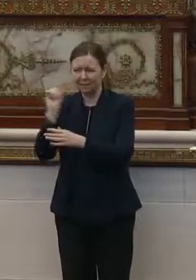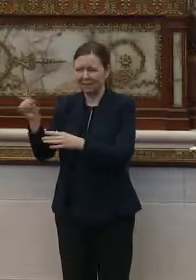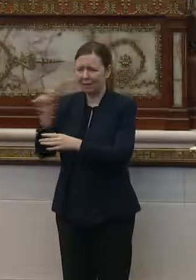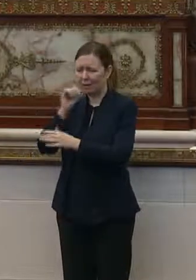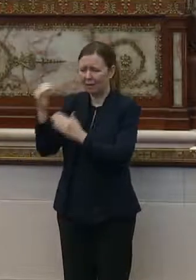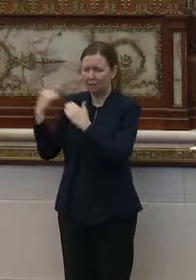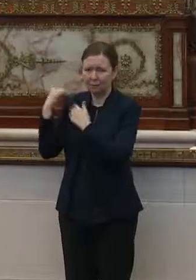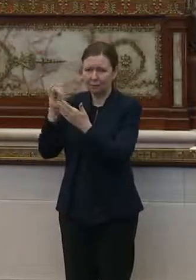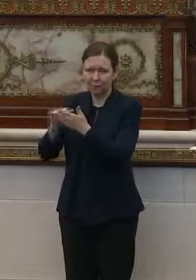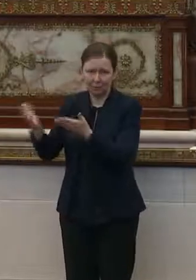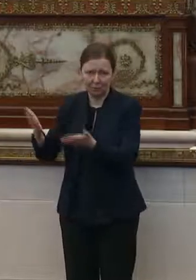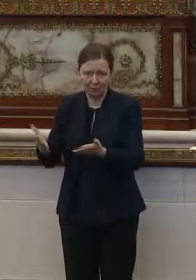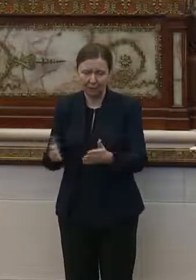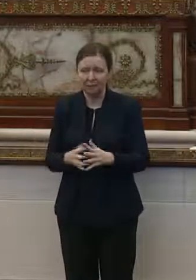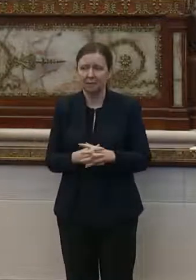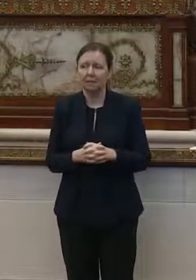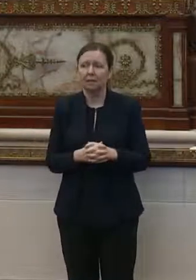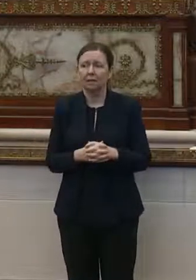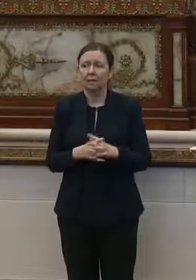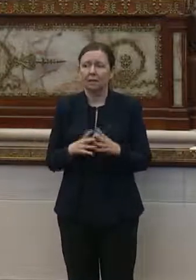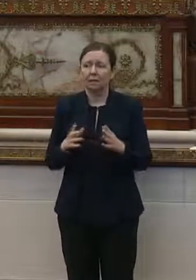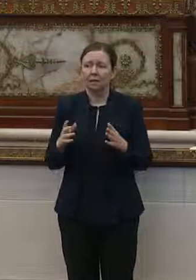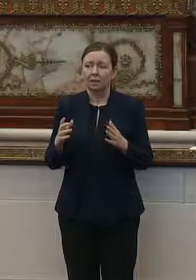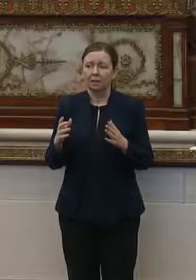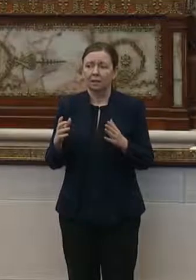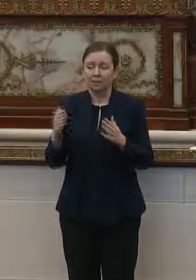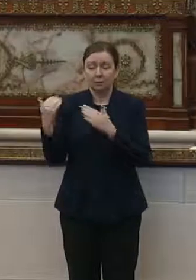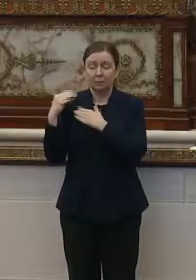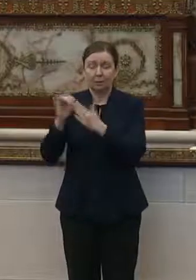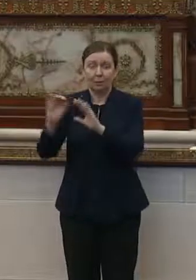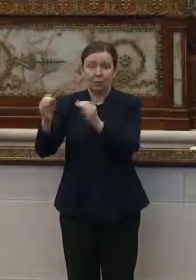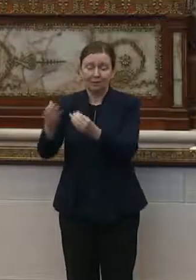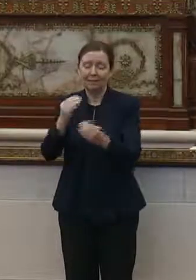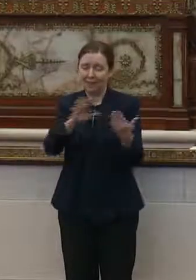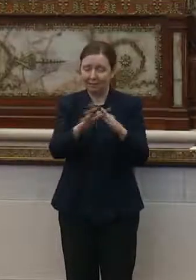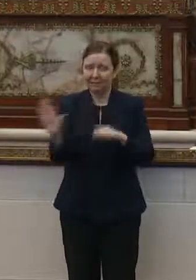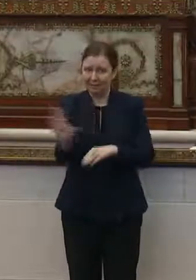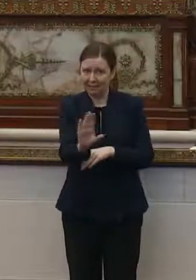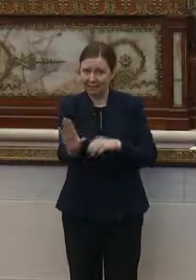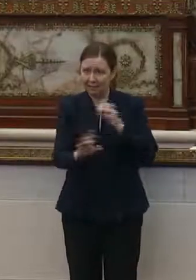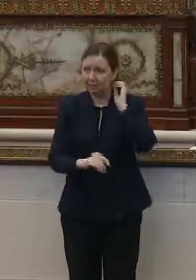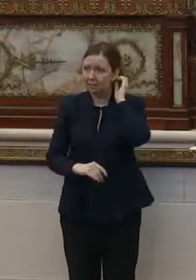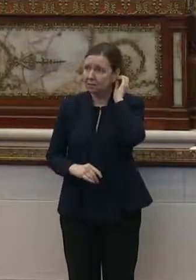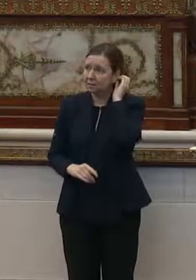that service. That's the responsibility of that organization and the city.